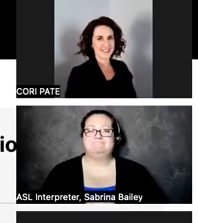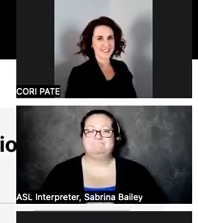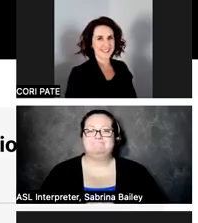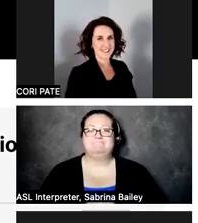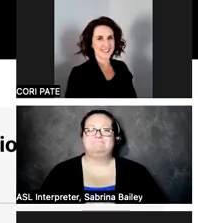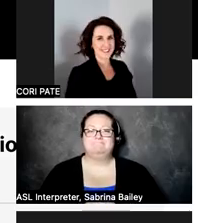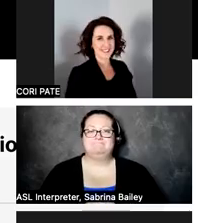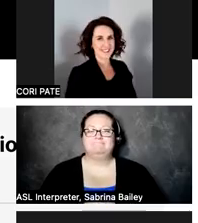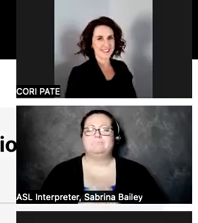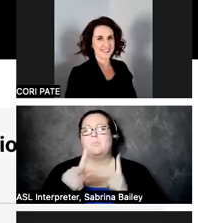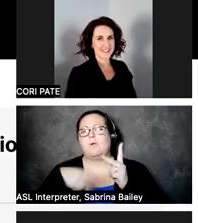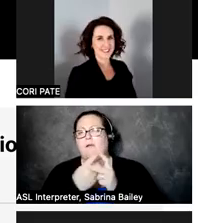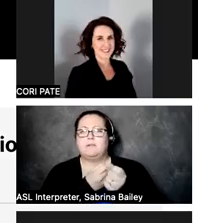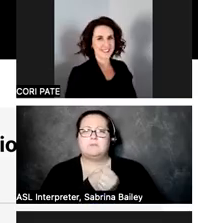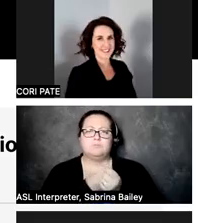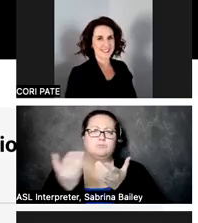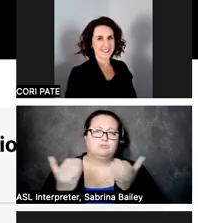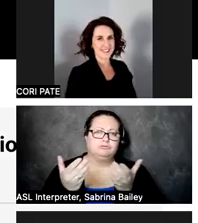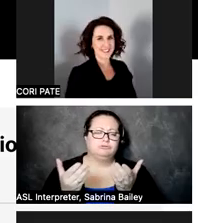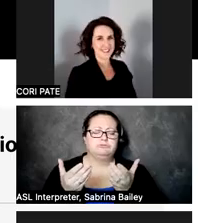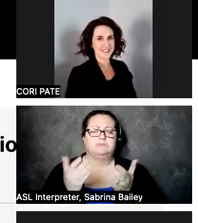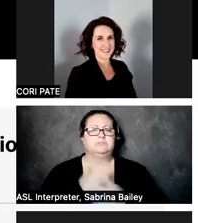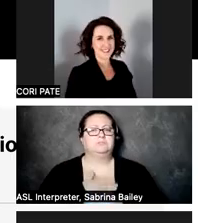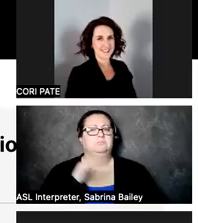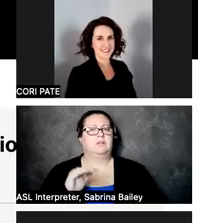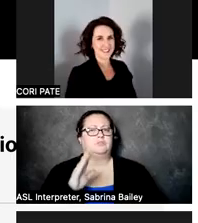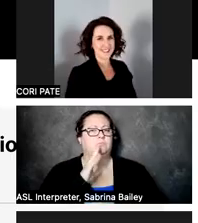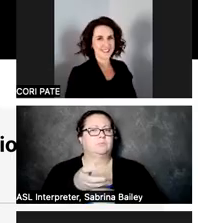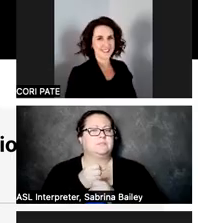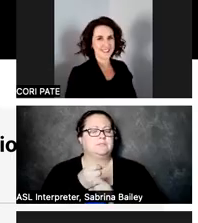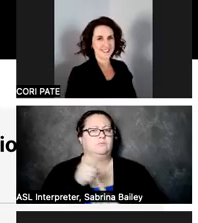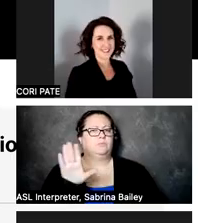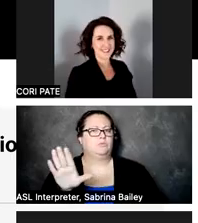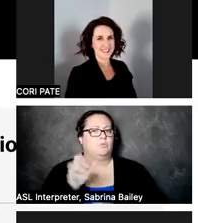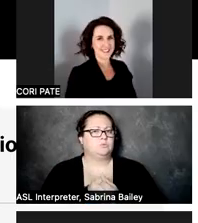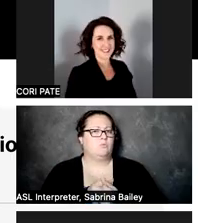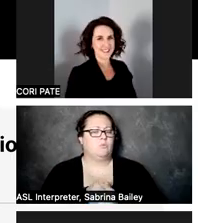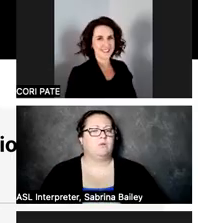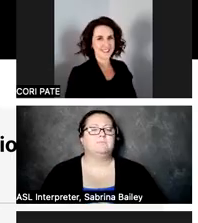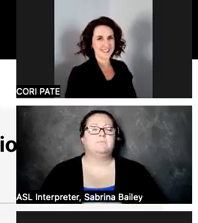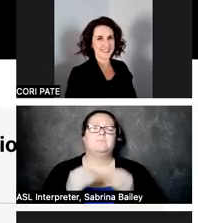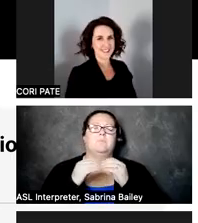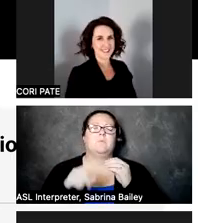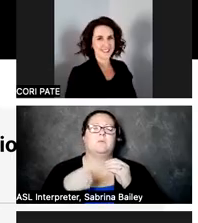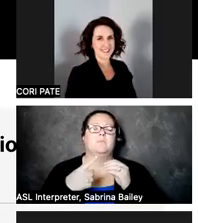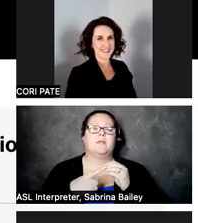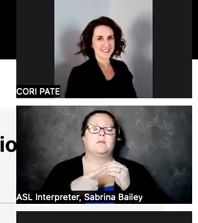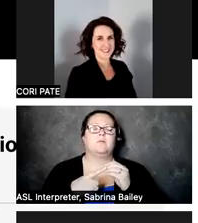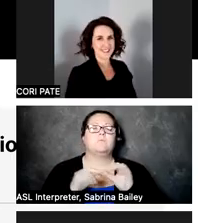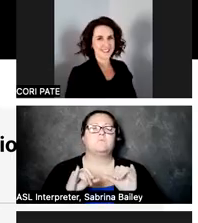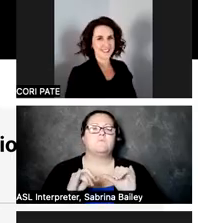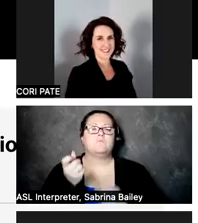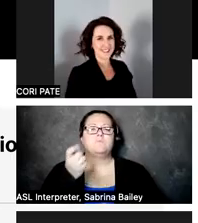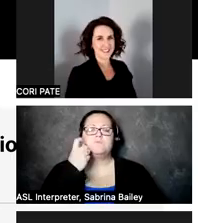What kinds of supports and services that my child will receive from your support? So more of a